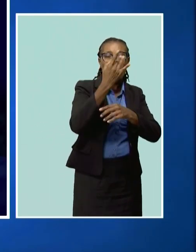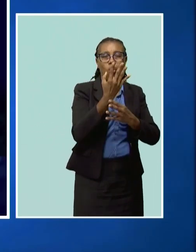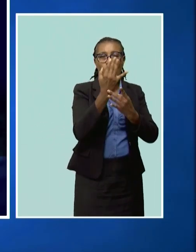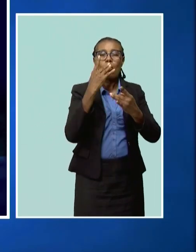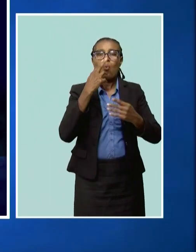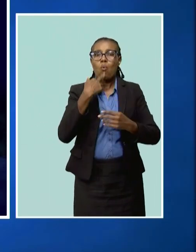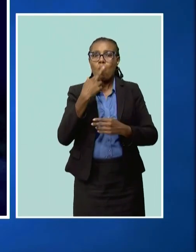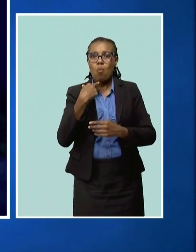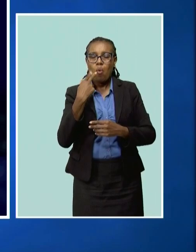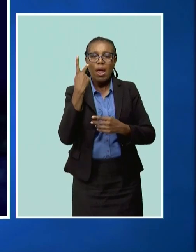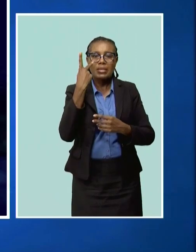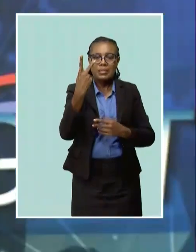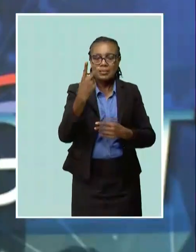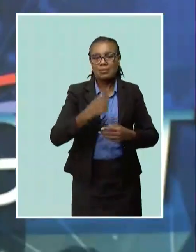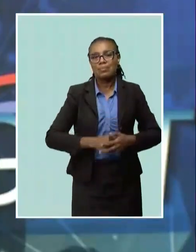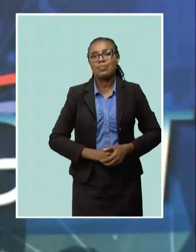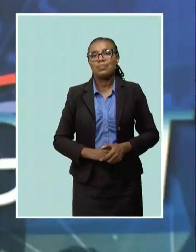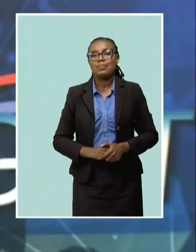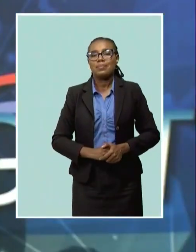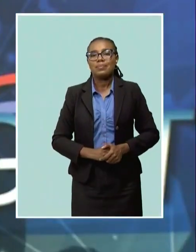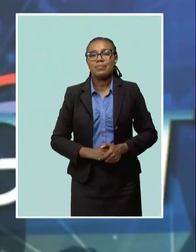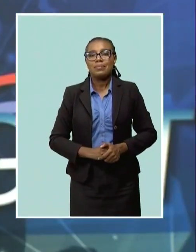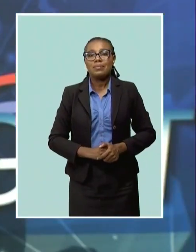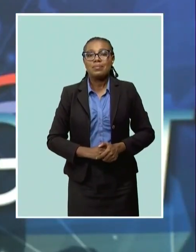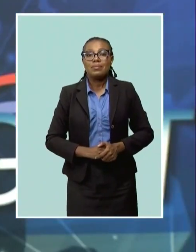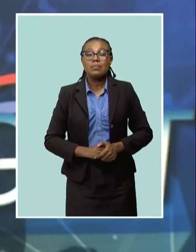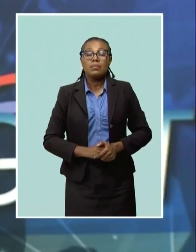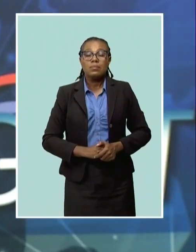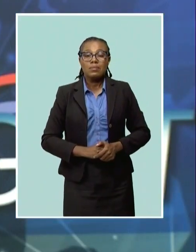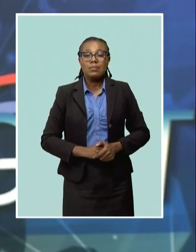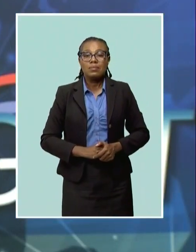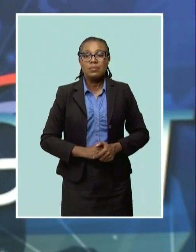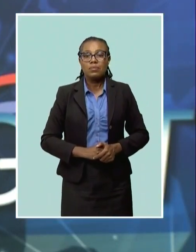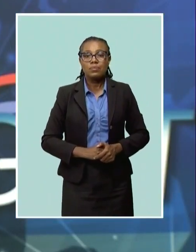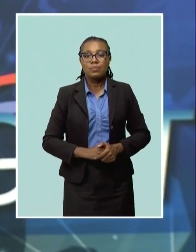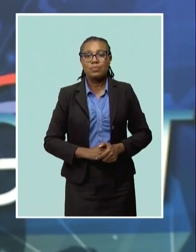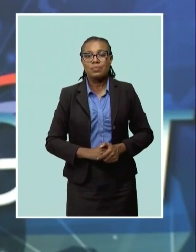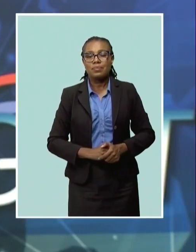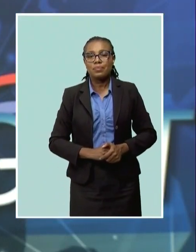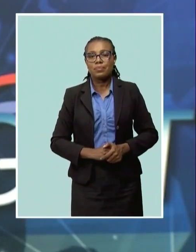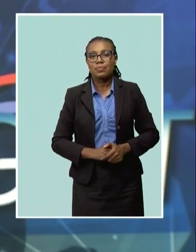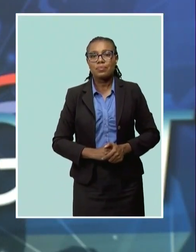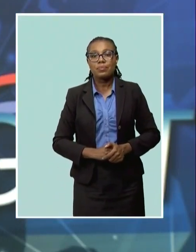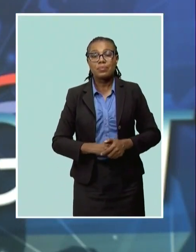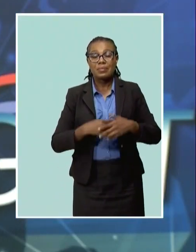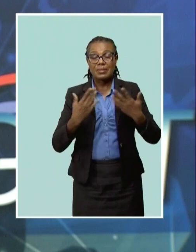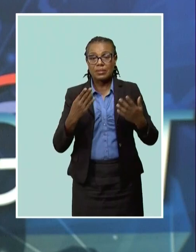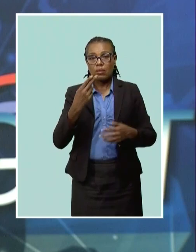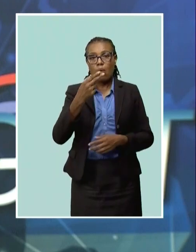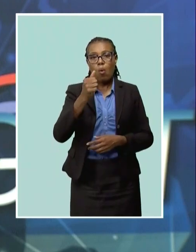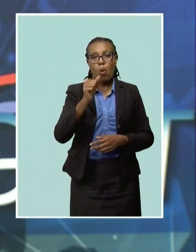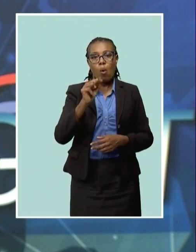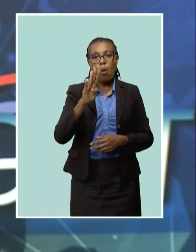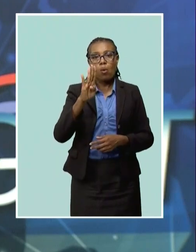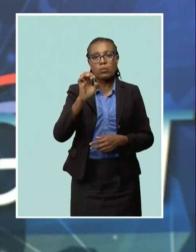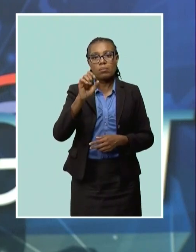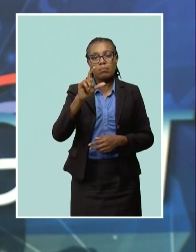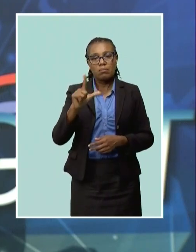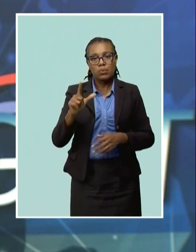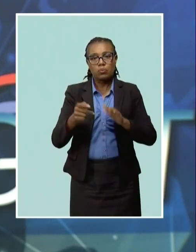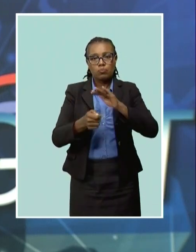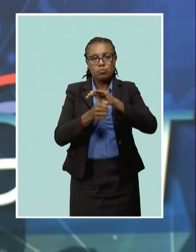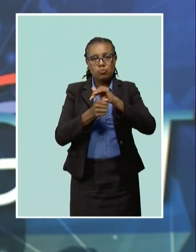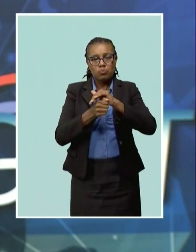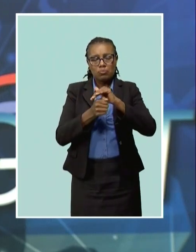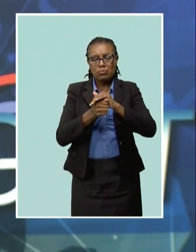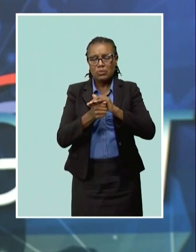Eastern Caribbean. Well, there's great concern about the threat to the survival of the hawksbill turtle. The